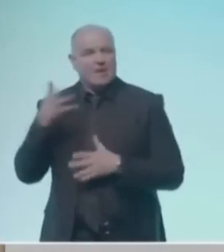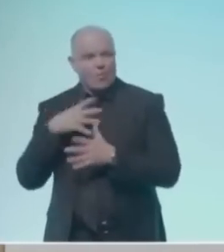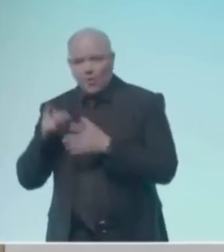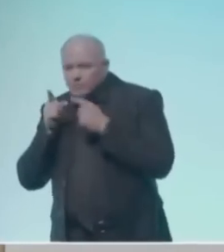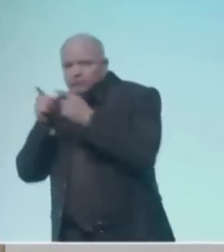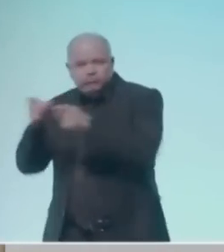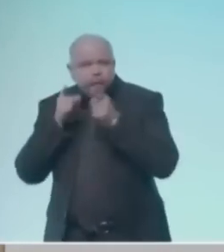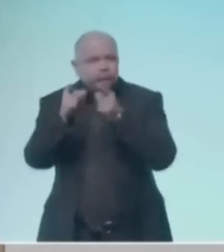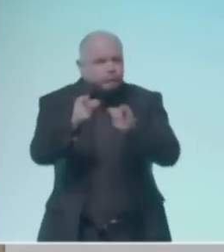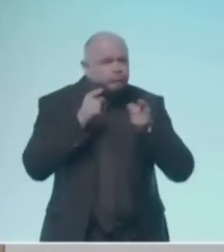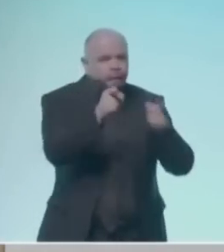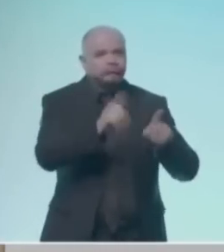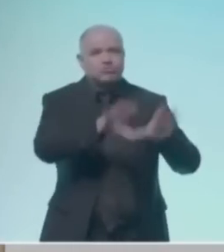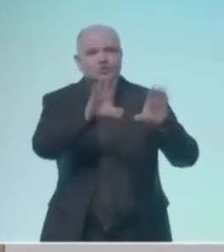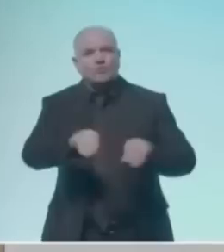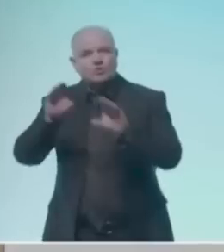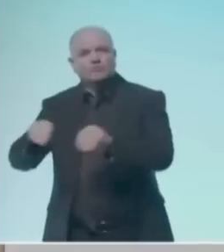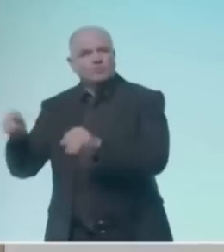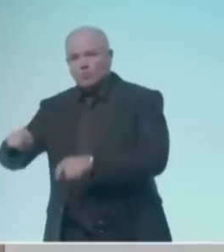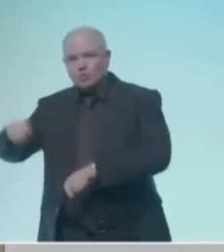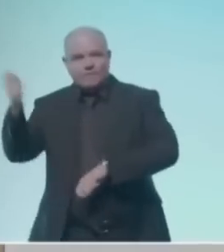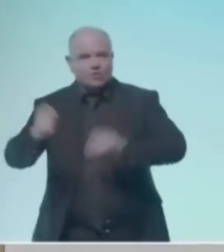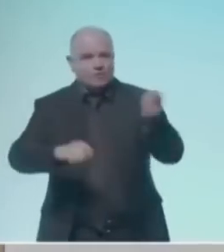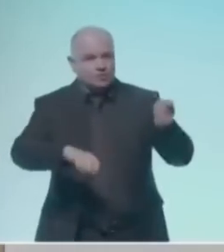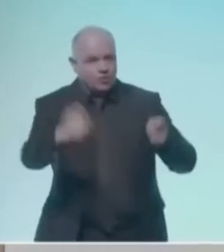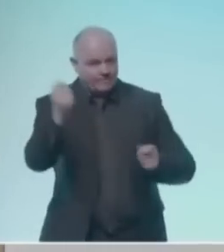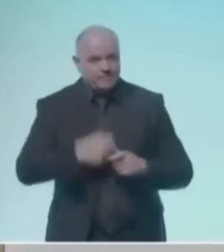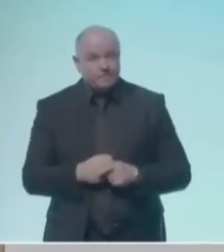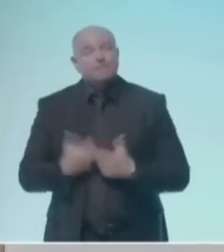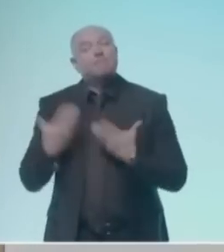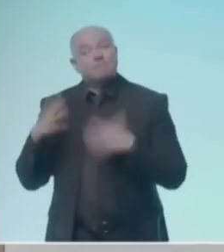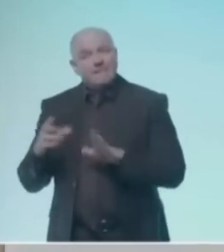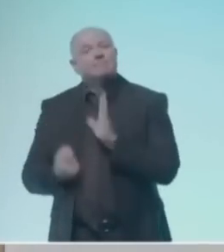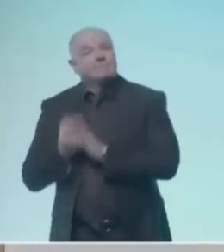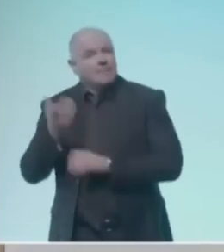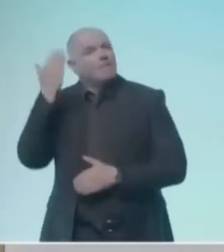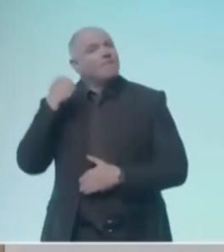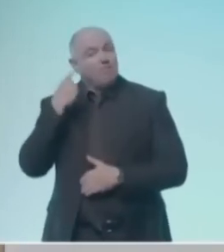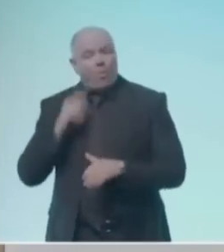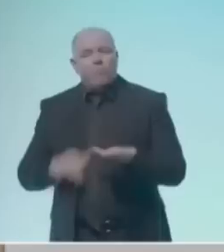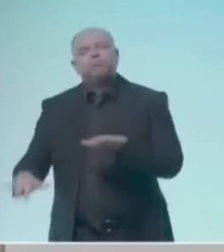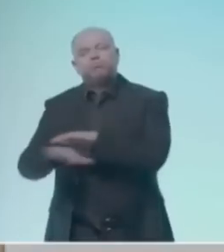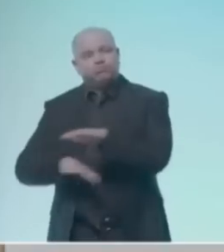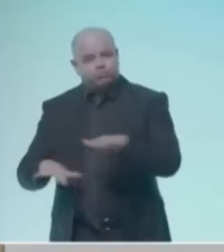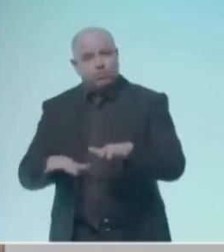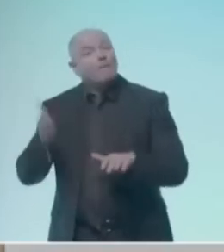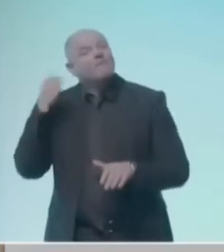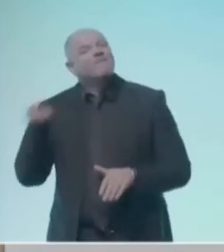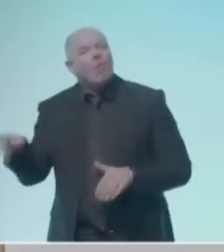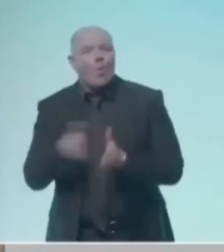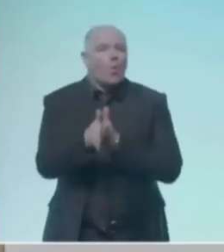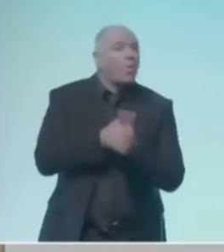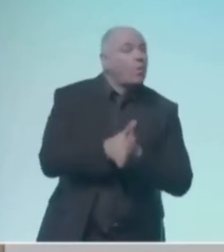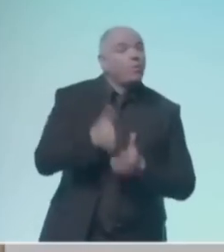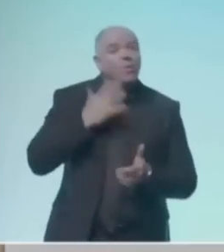attacks in the past, but these groups operate differently. Instead of seeking to profit or spy on